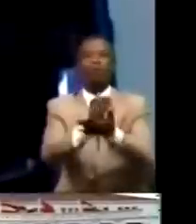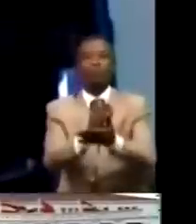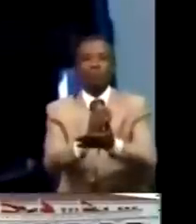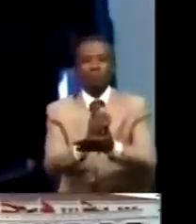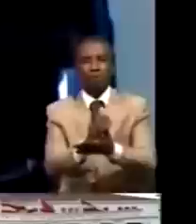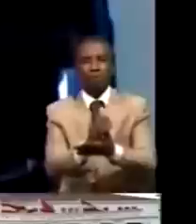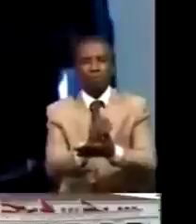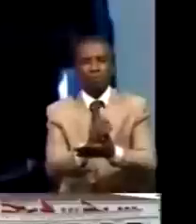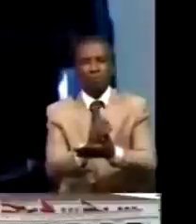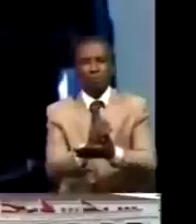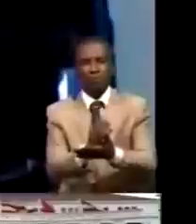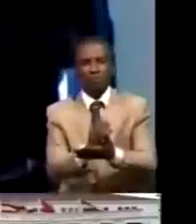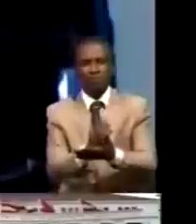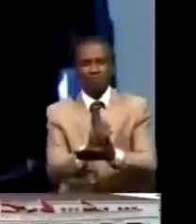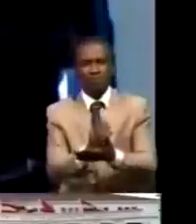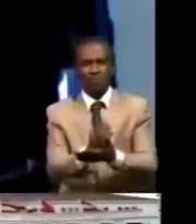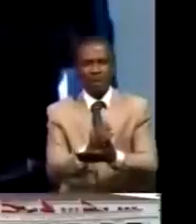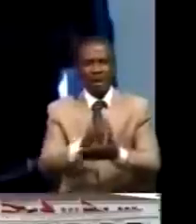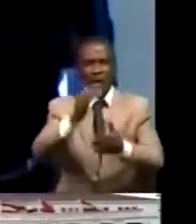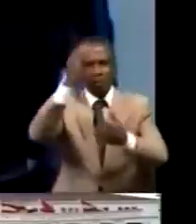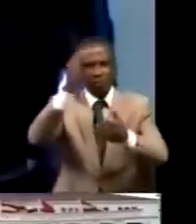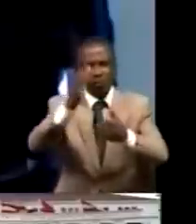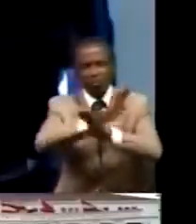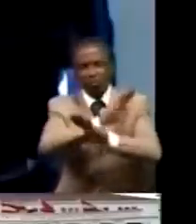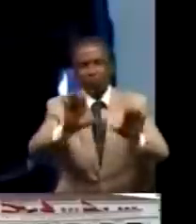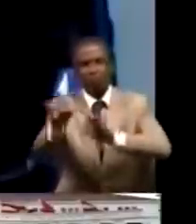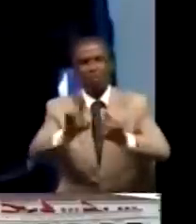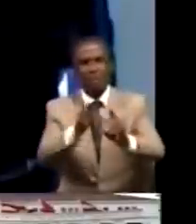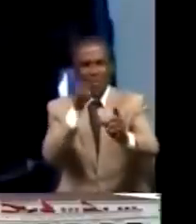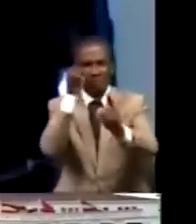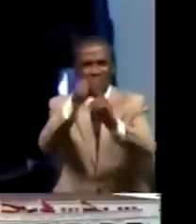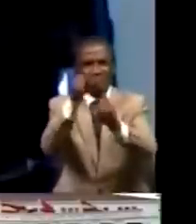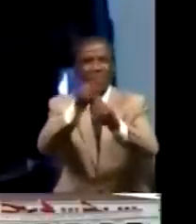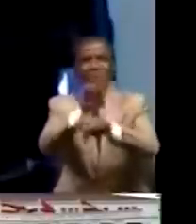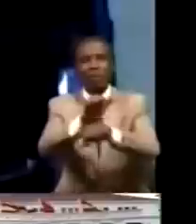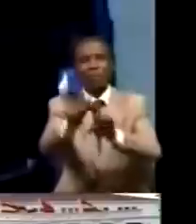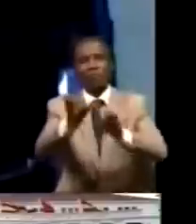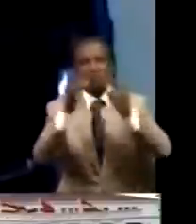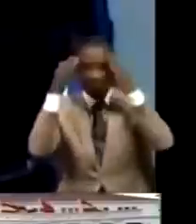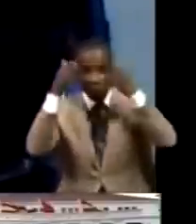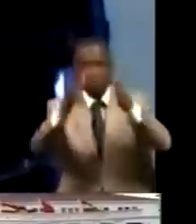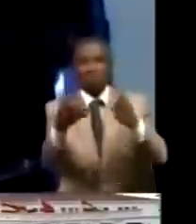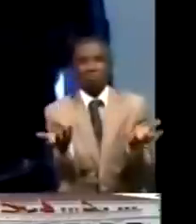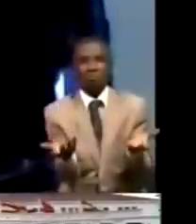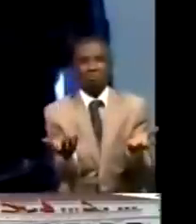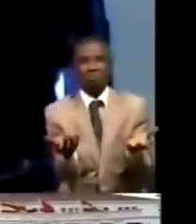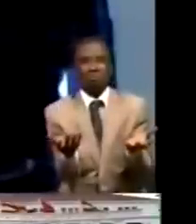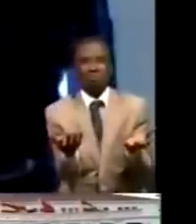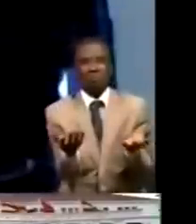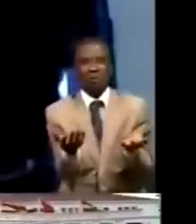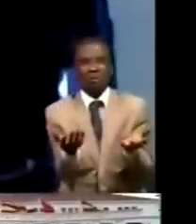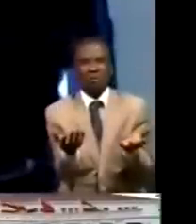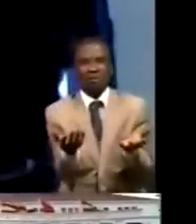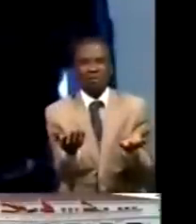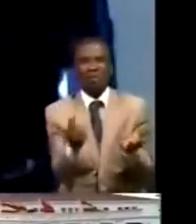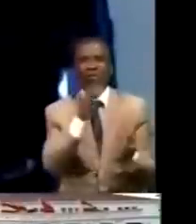same appreciation of the specific issues that we were dealing with. It's not like a relay race